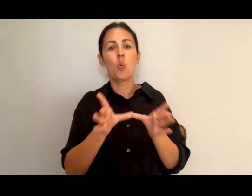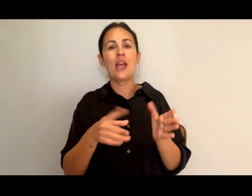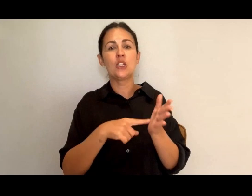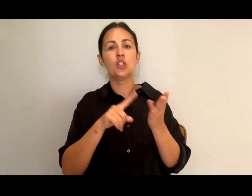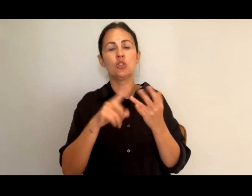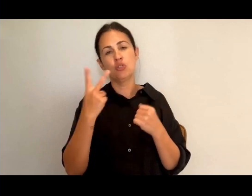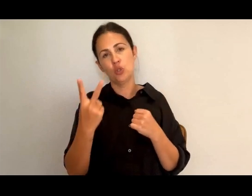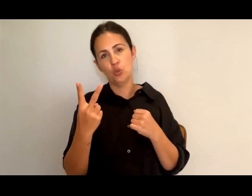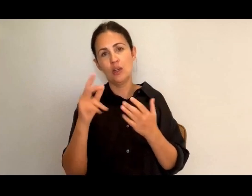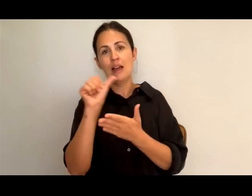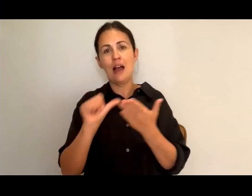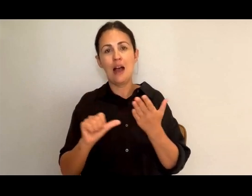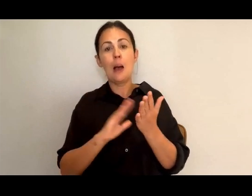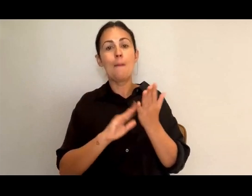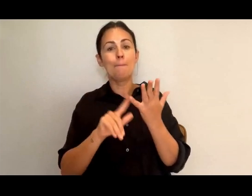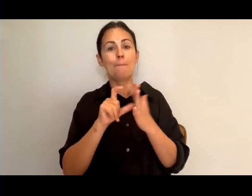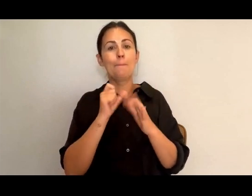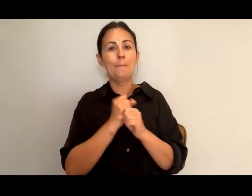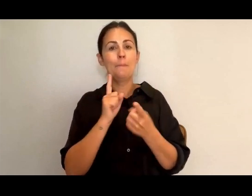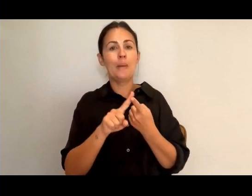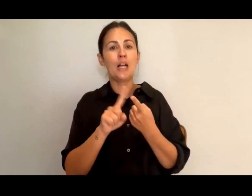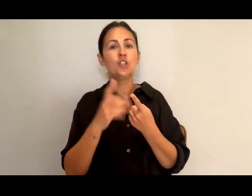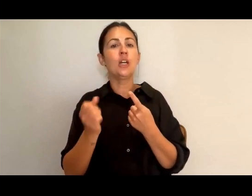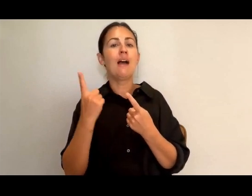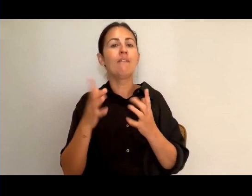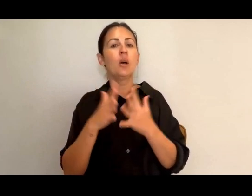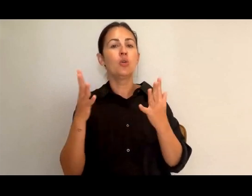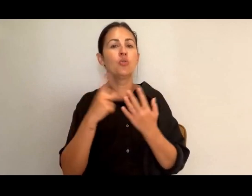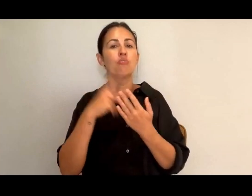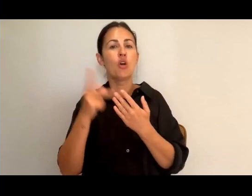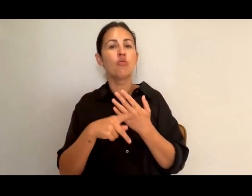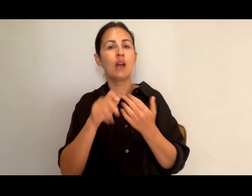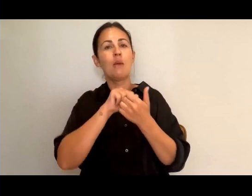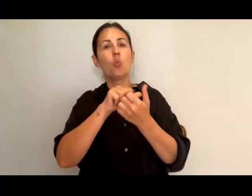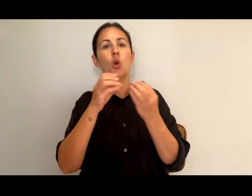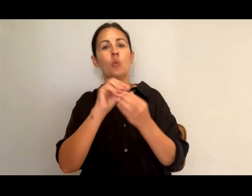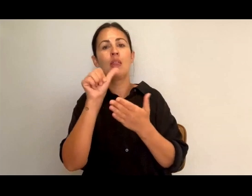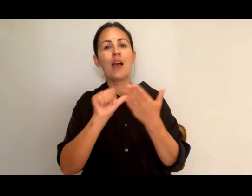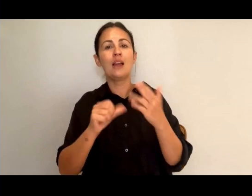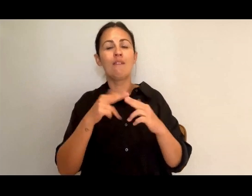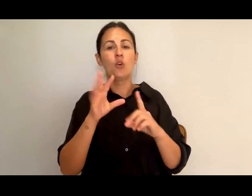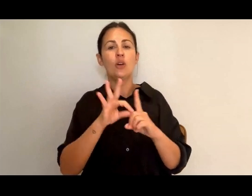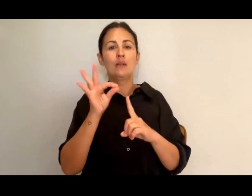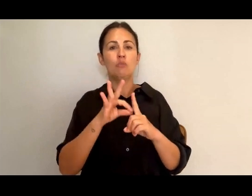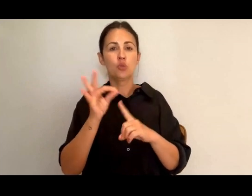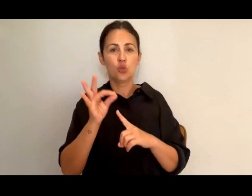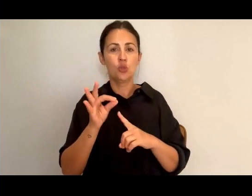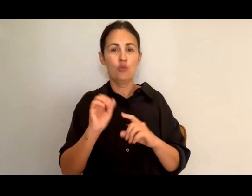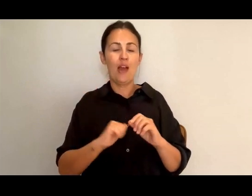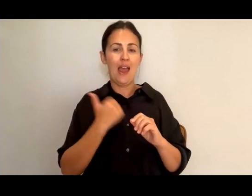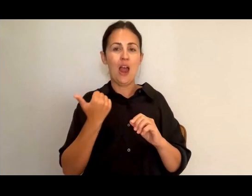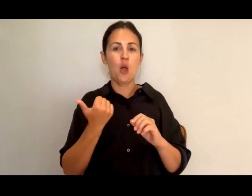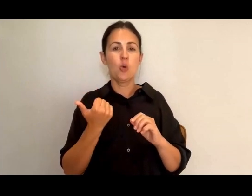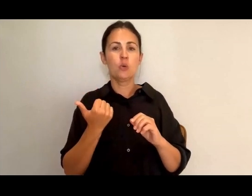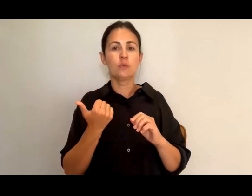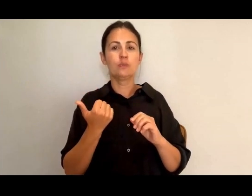will draw educators from around the area to work with artists to help improve the quality of our entries in waste to art and the visual arts experience for